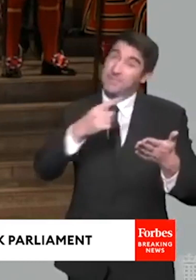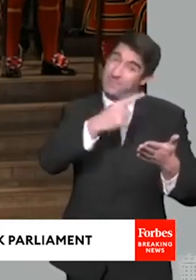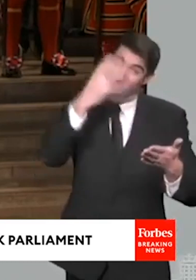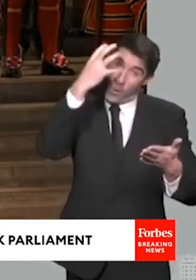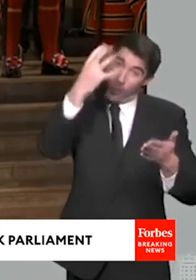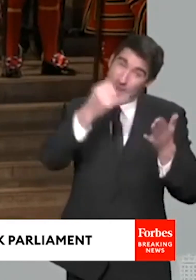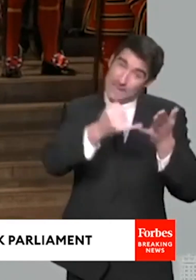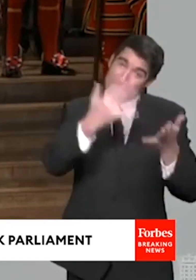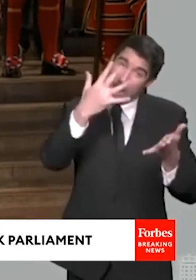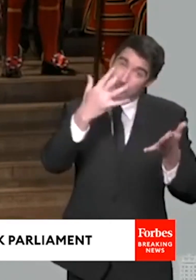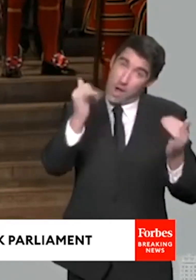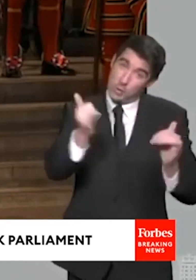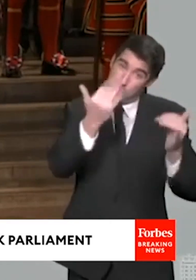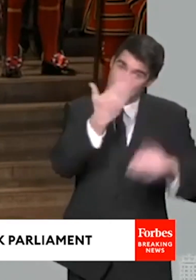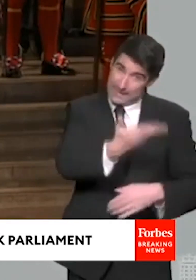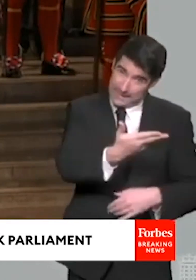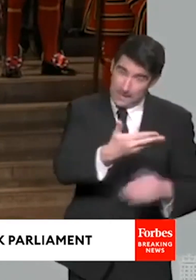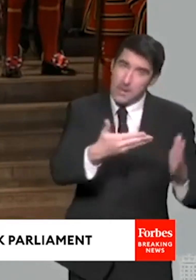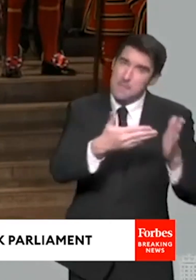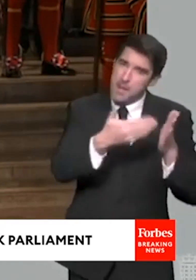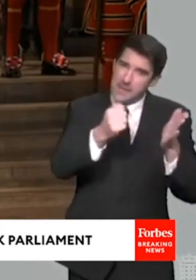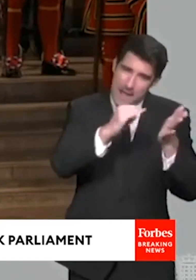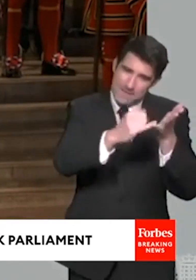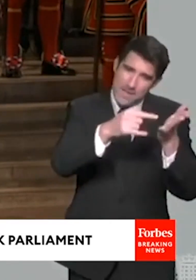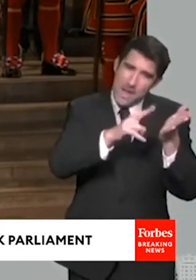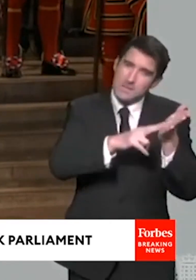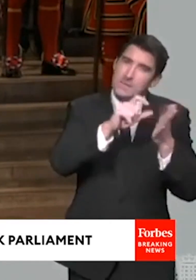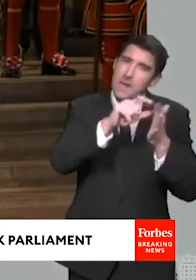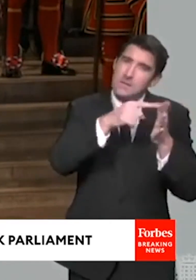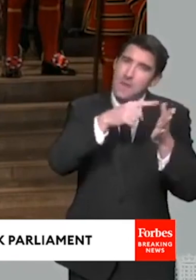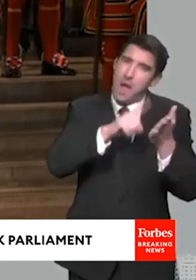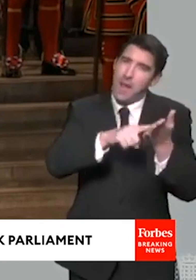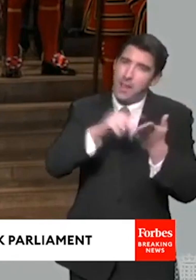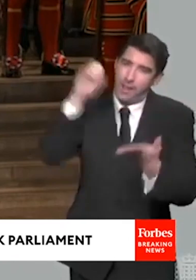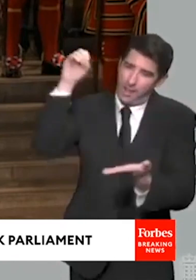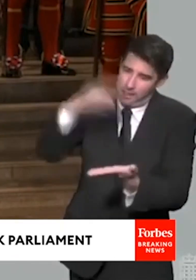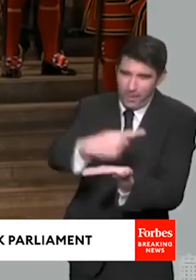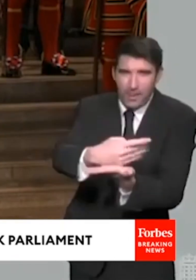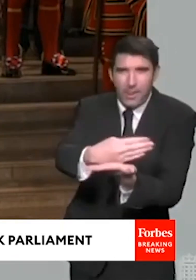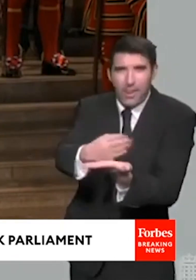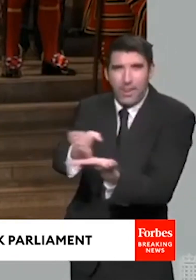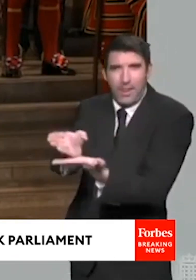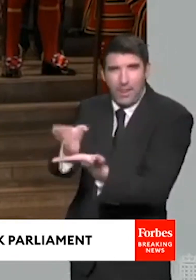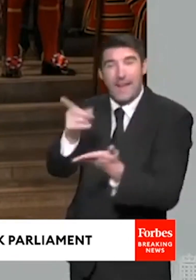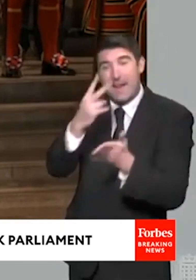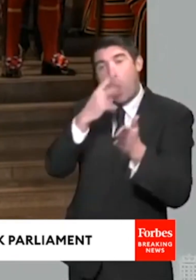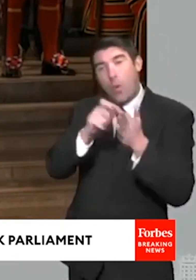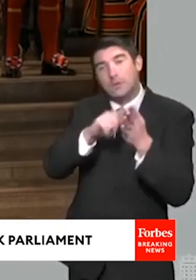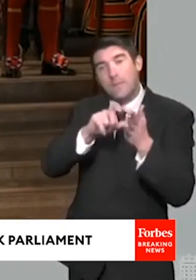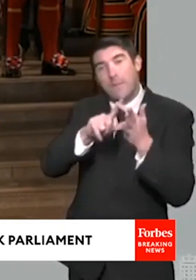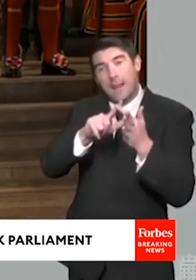Jubilee, to the sundial in Old Palace Yard for the Golden Jubilee,